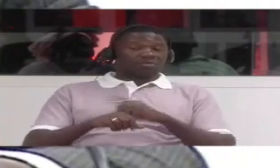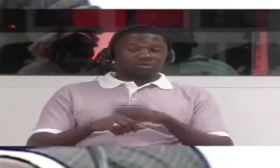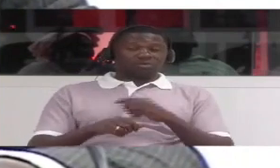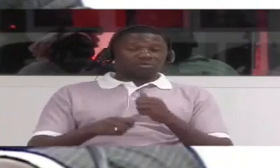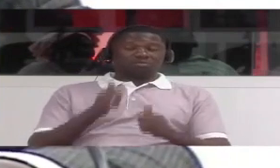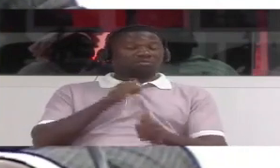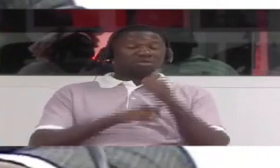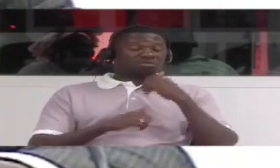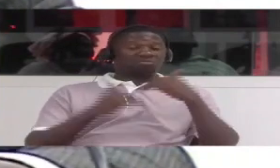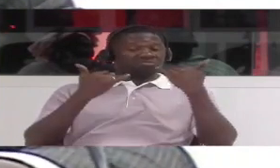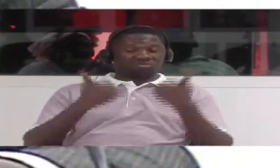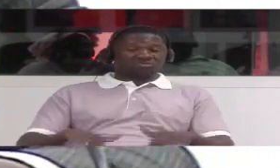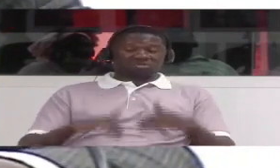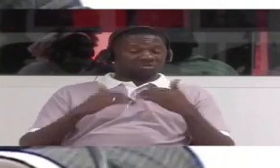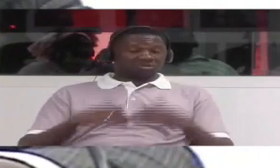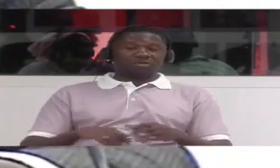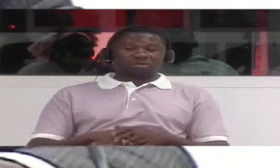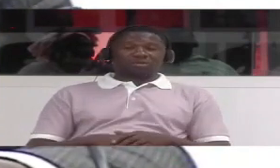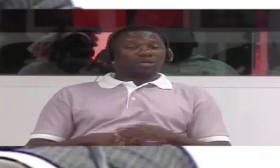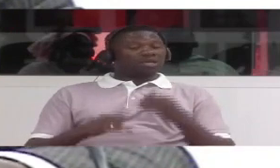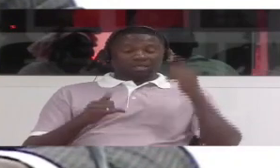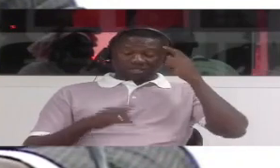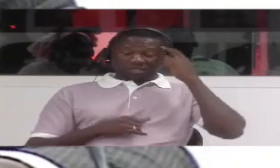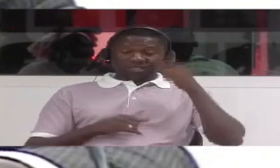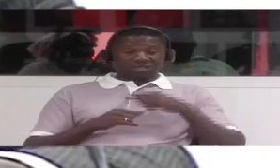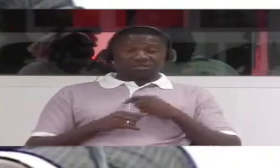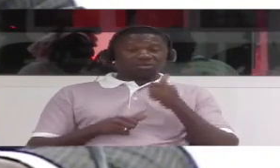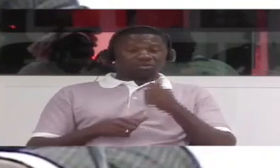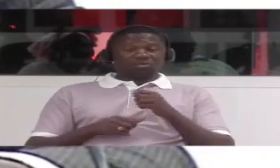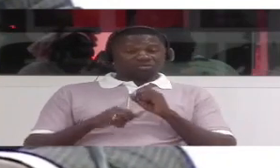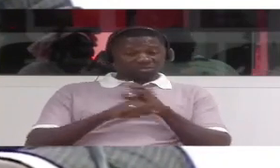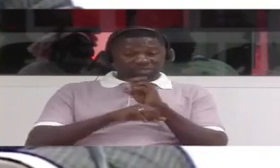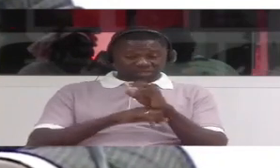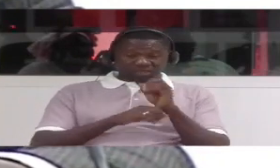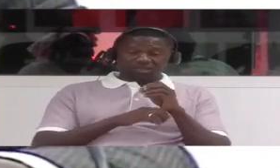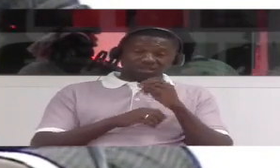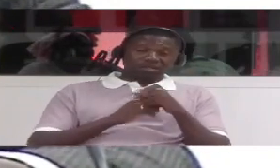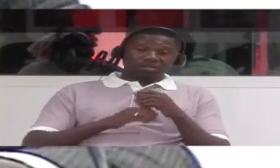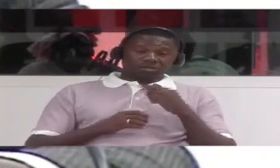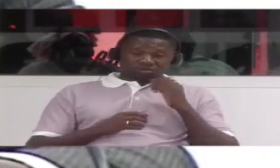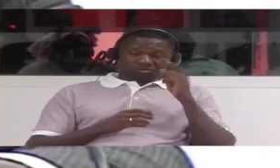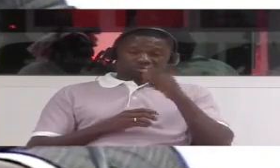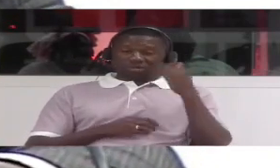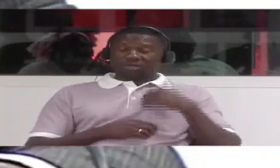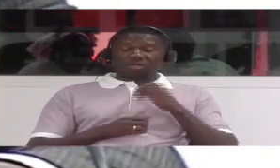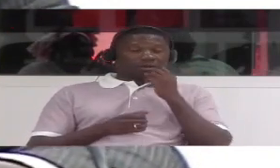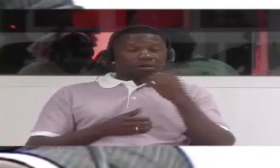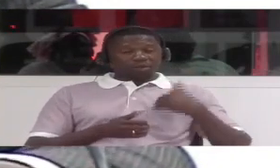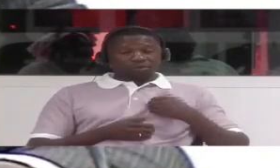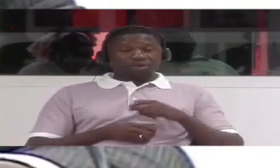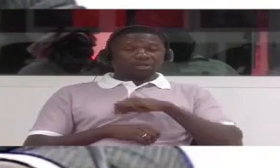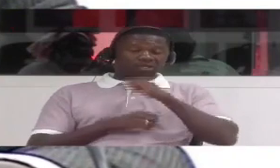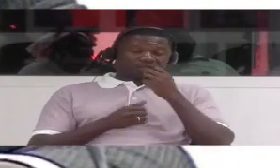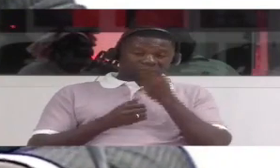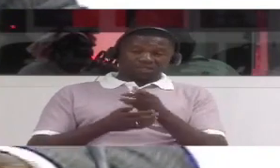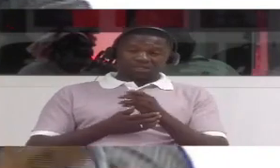And I think this would be a message that should sink down to everybody. That the people, and I said right-thinking people, who don't necessarily belong